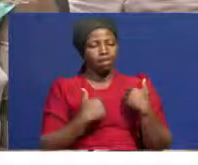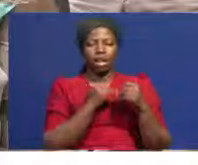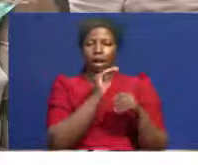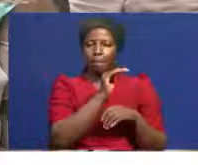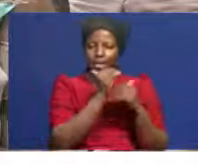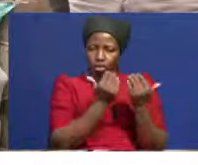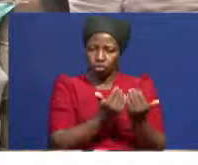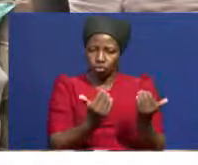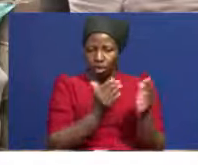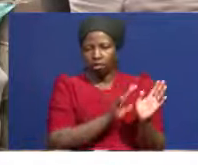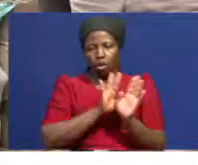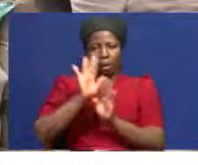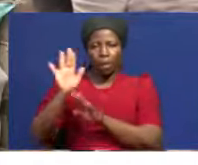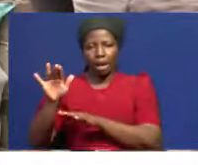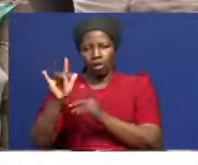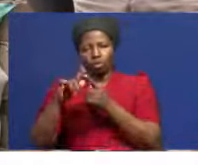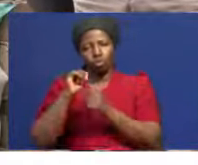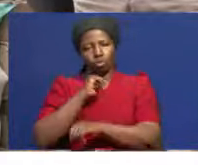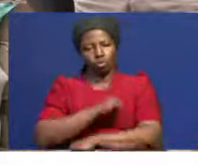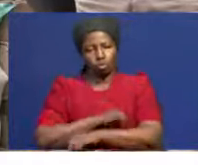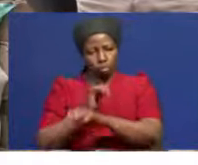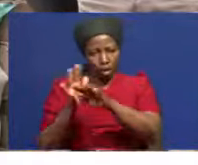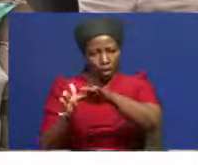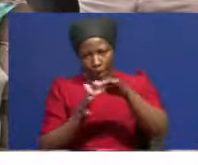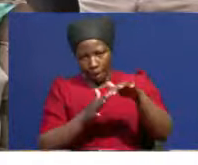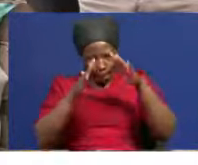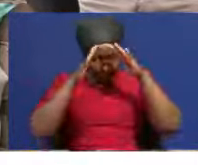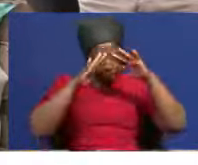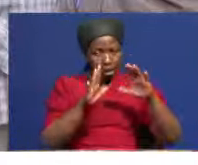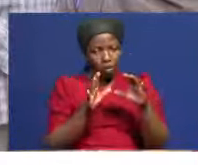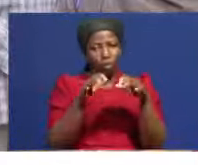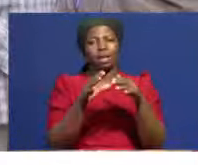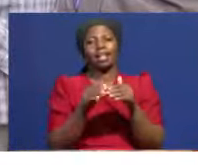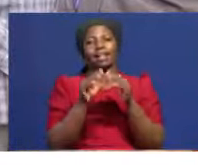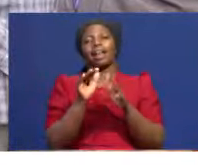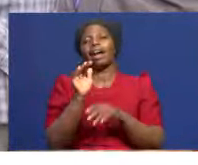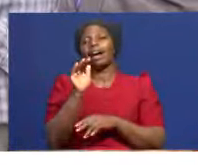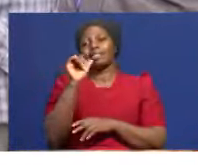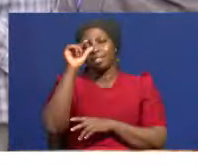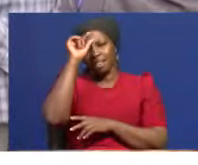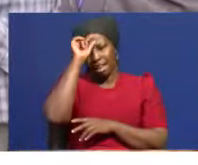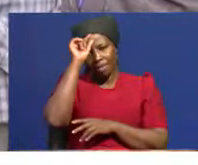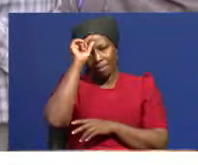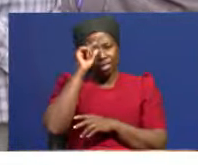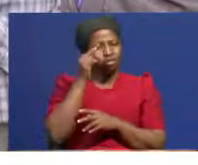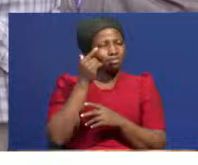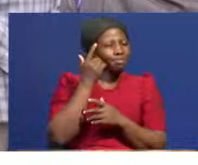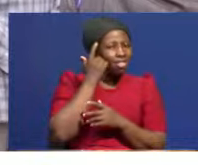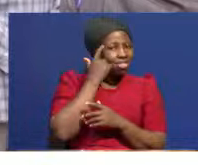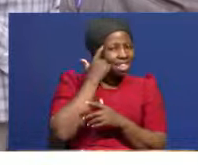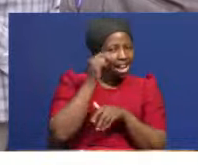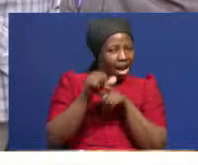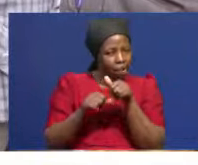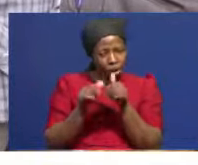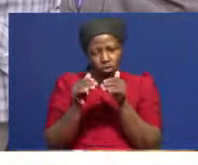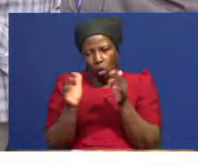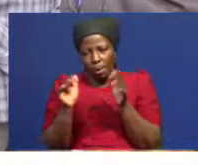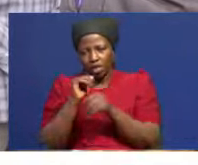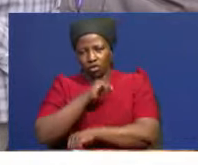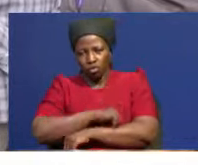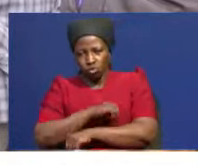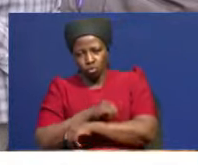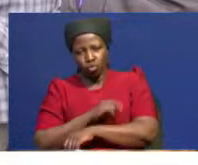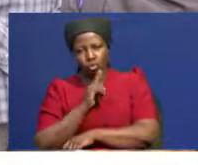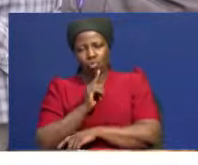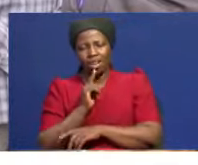shule. Meanwhile, leaders from the Muslim community are calling on the government to review the directive on reopening of schools in areas that are